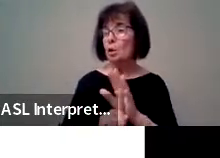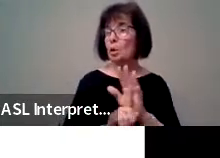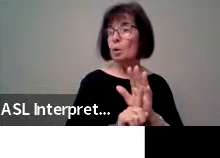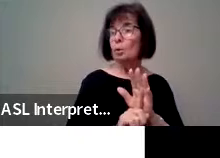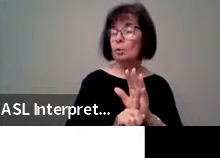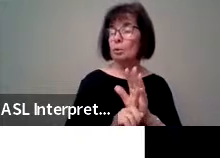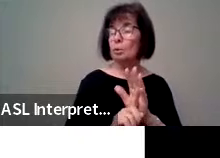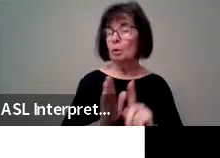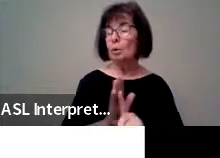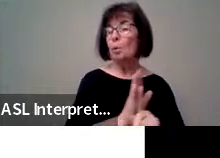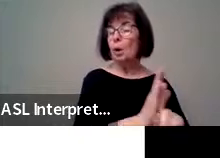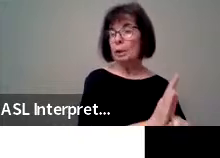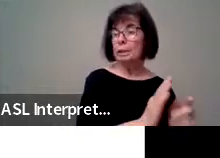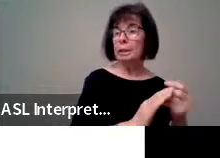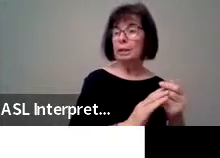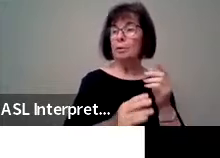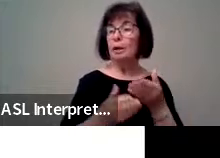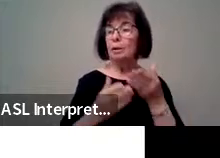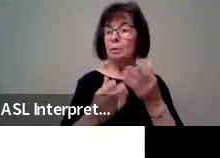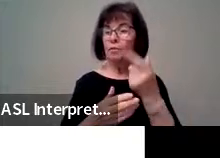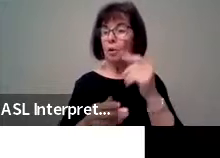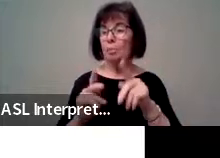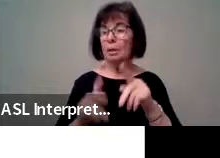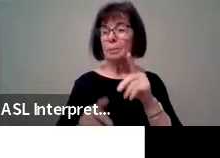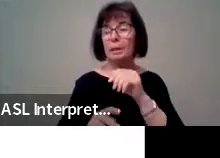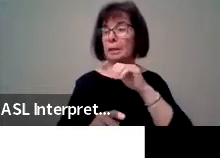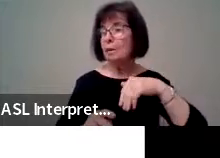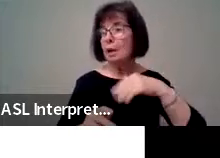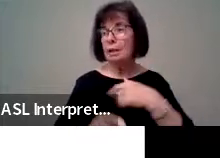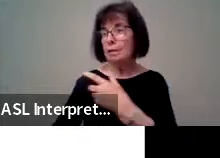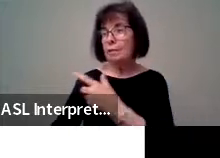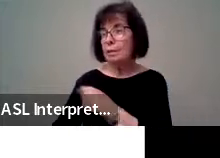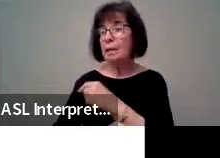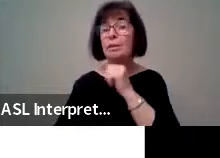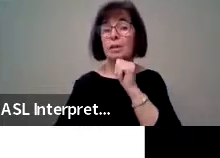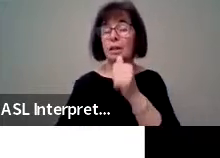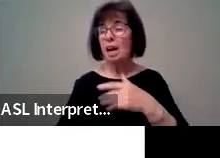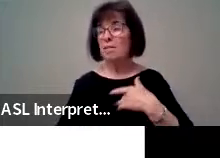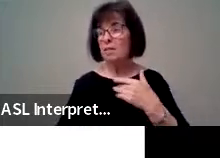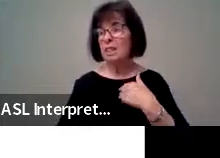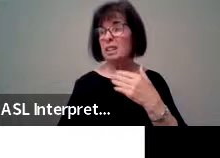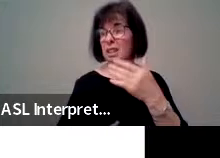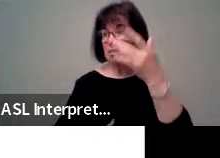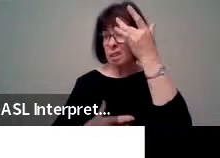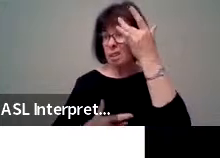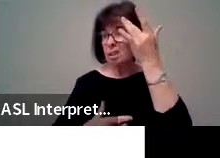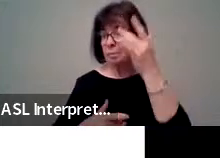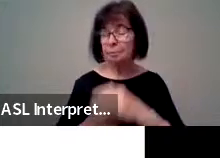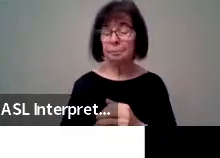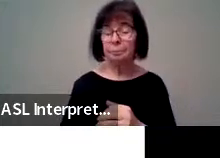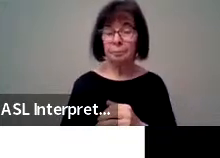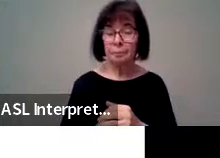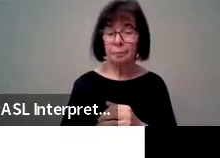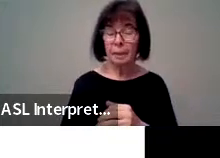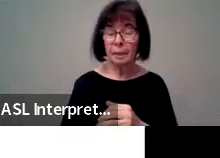unvaccinated people who are exposed to COVID and who aren't feeling sick. So until